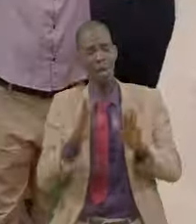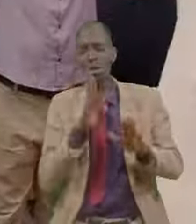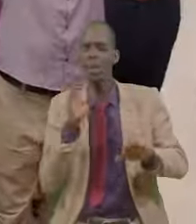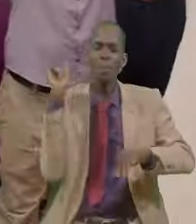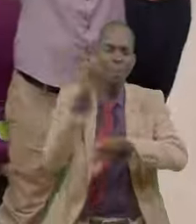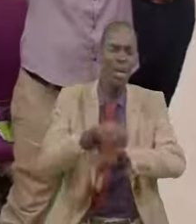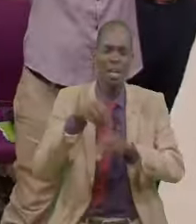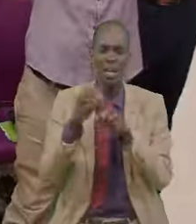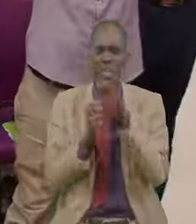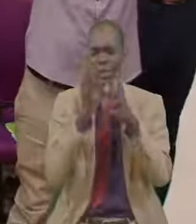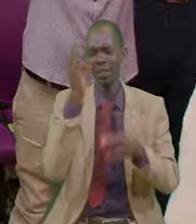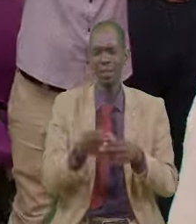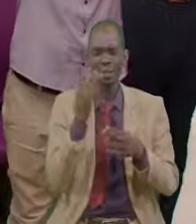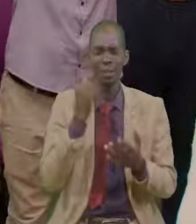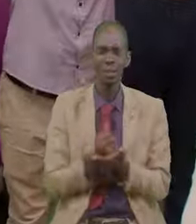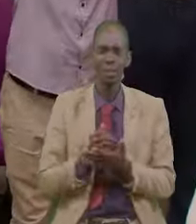name.